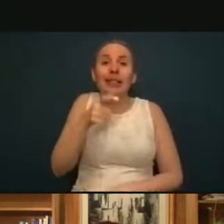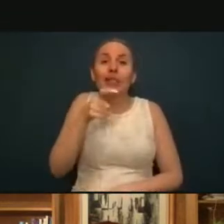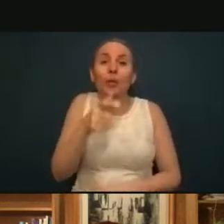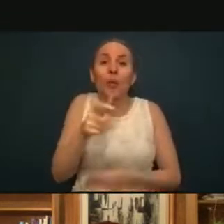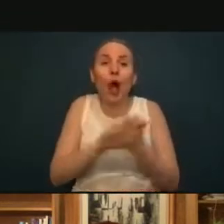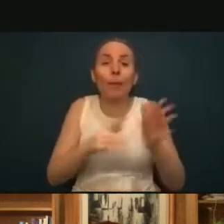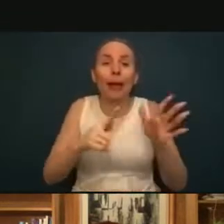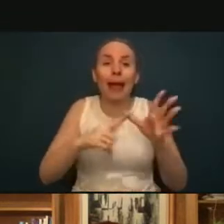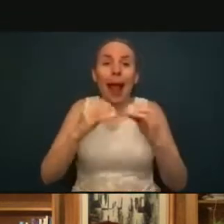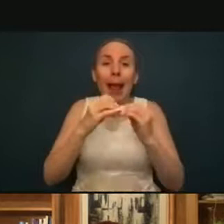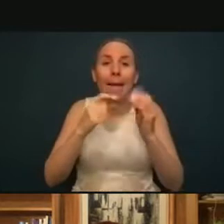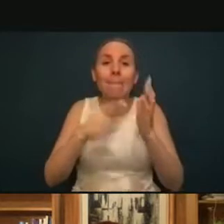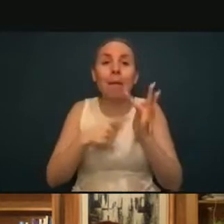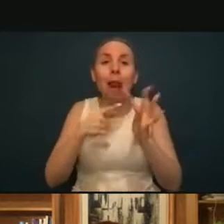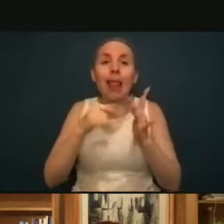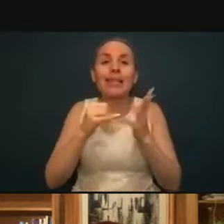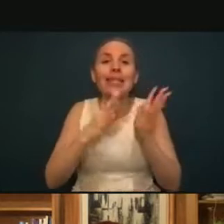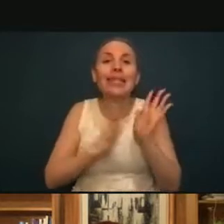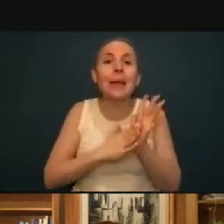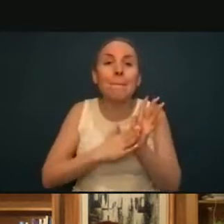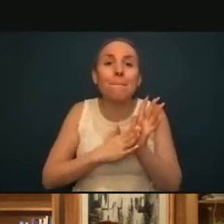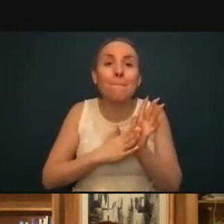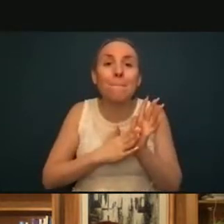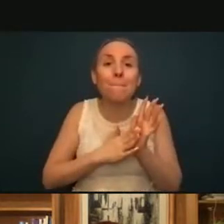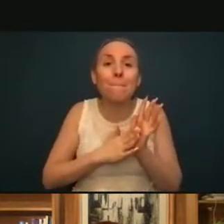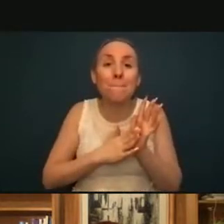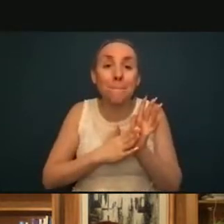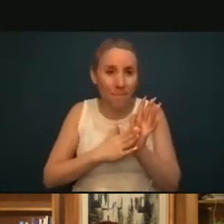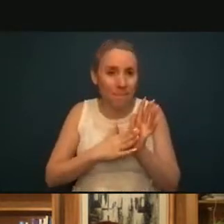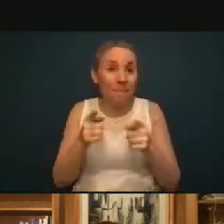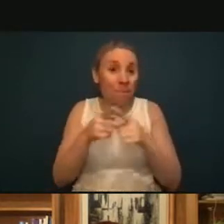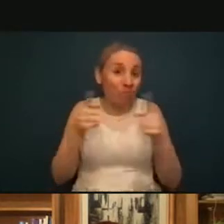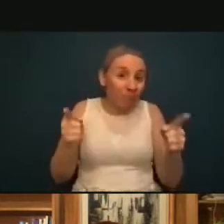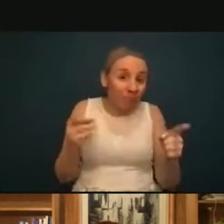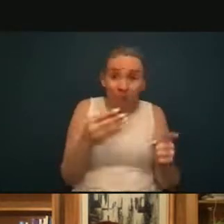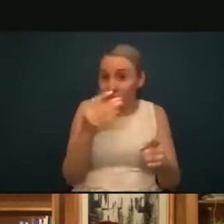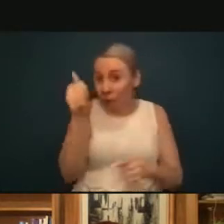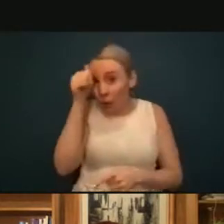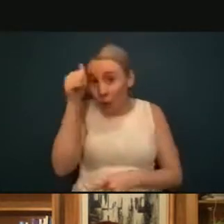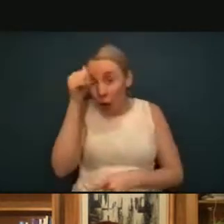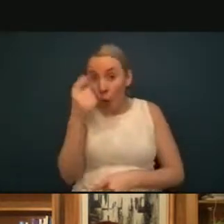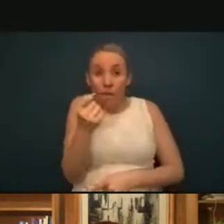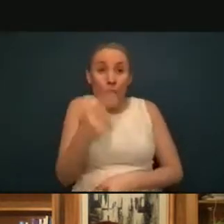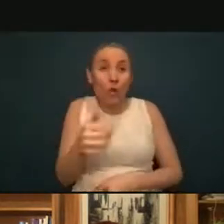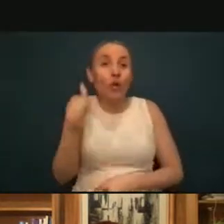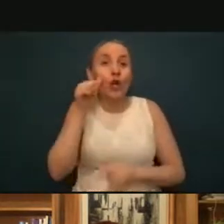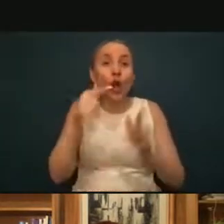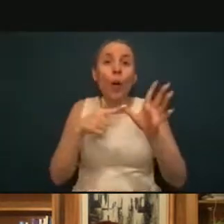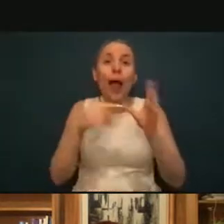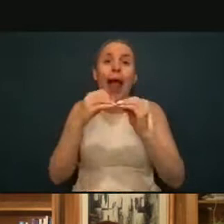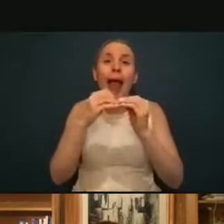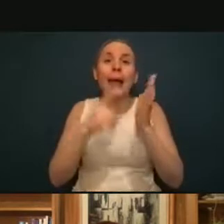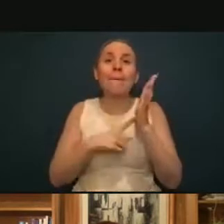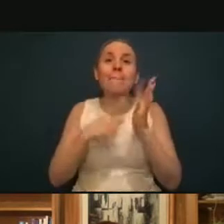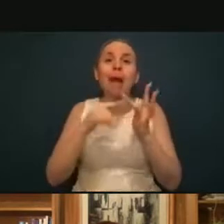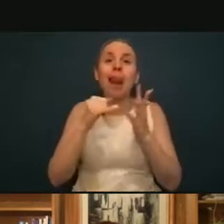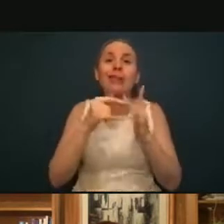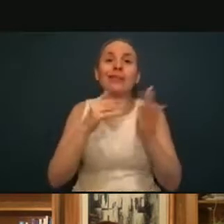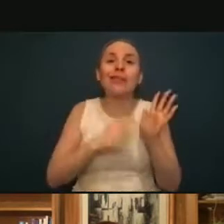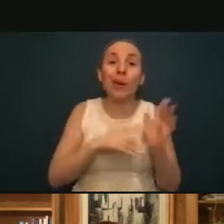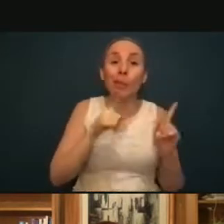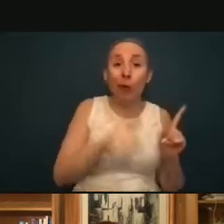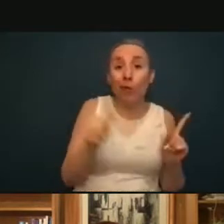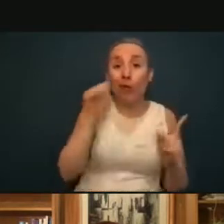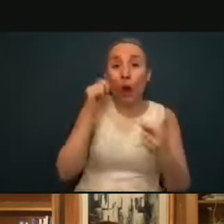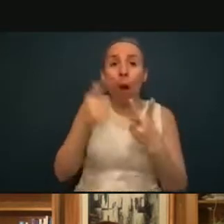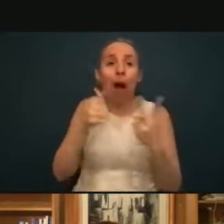community, ableism is still really a very largely unfamiliar term. But assuredly, as racism, misogyny,